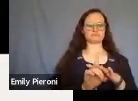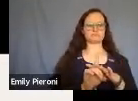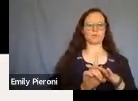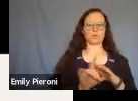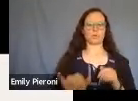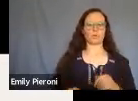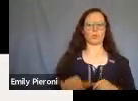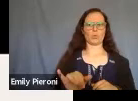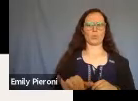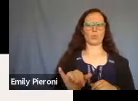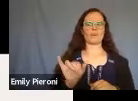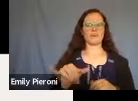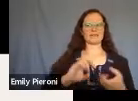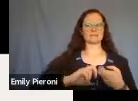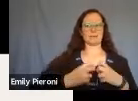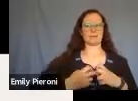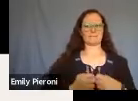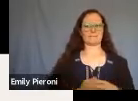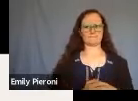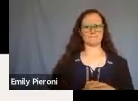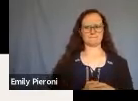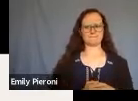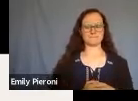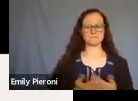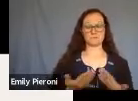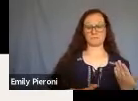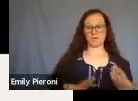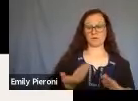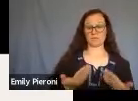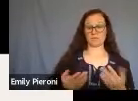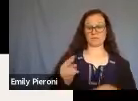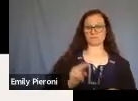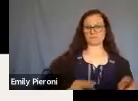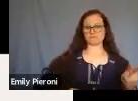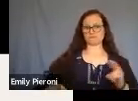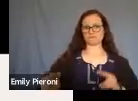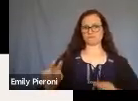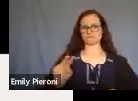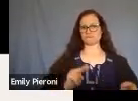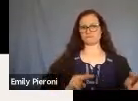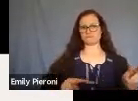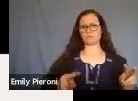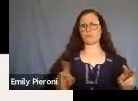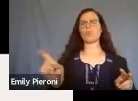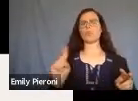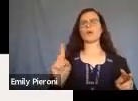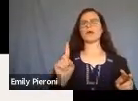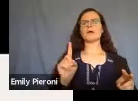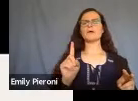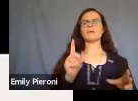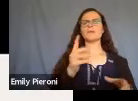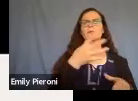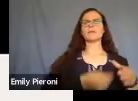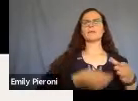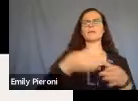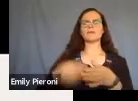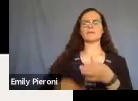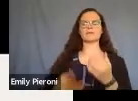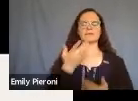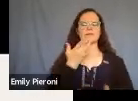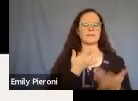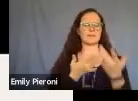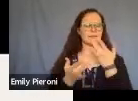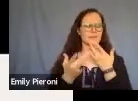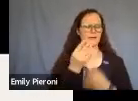it's kind of helped us to maybe examine where we can look at some of these gaps, or, you know, strengthen